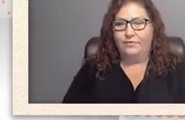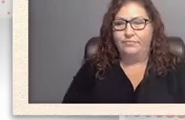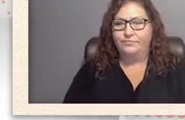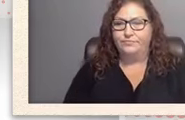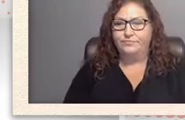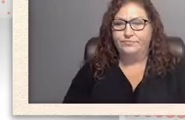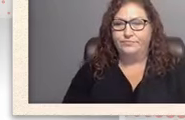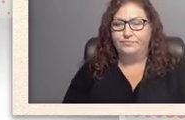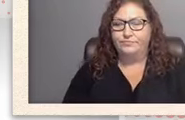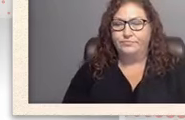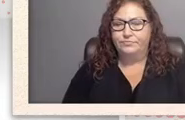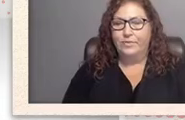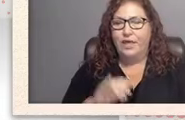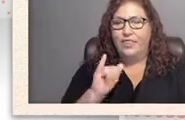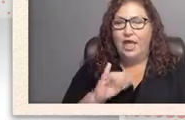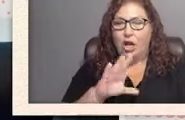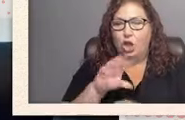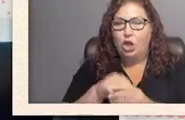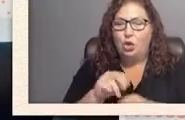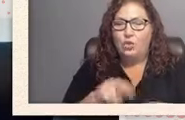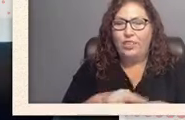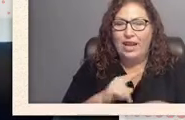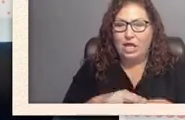They include the National Council